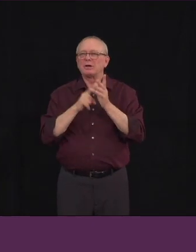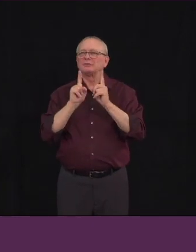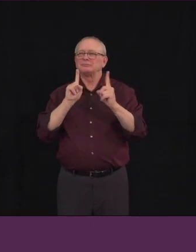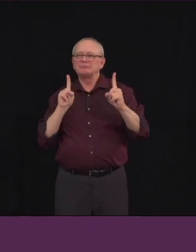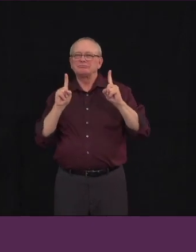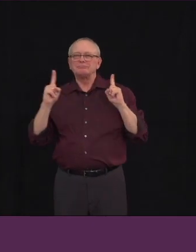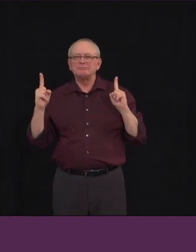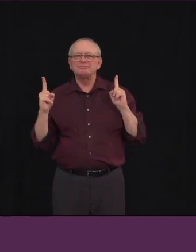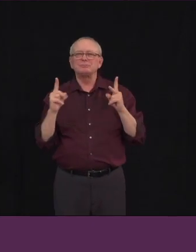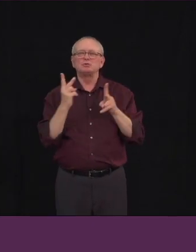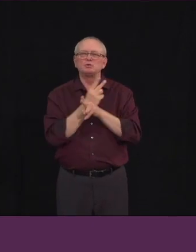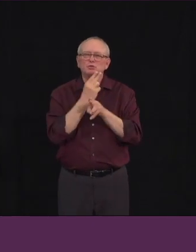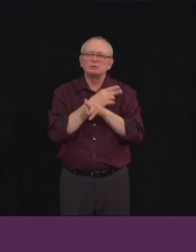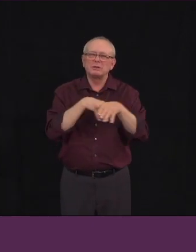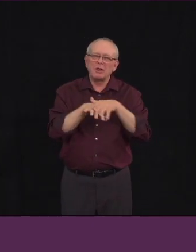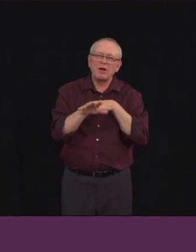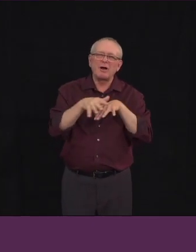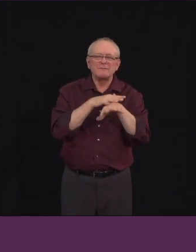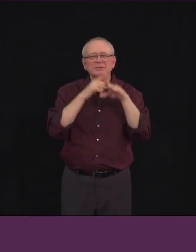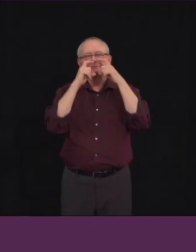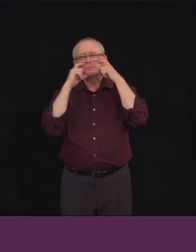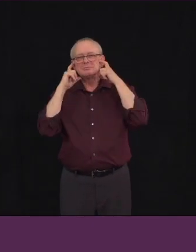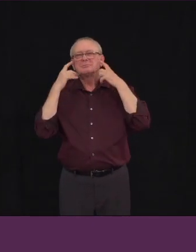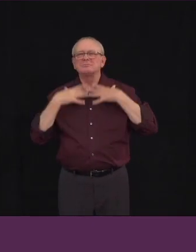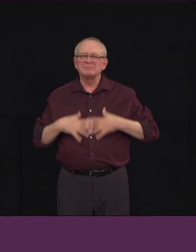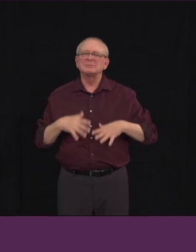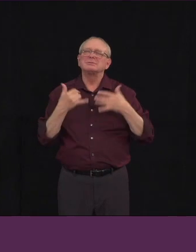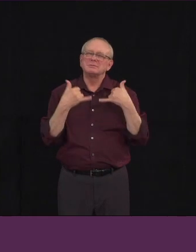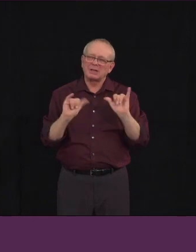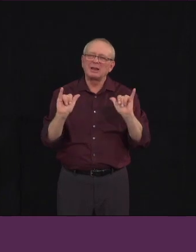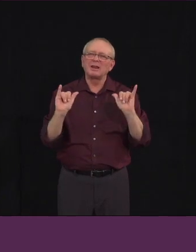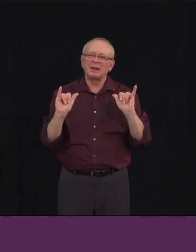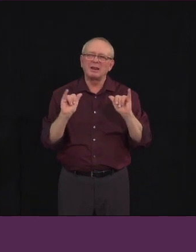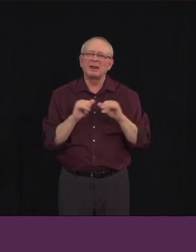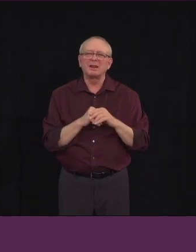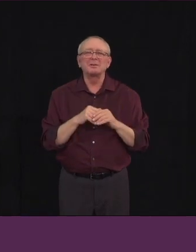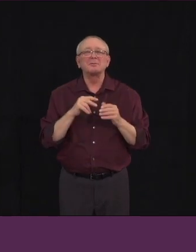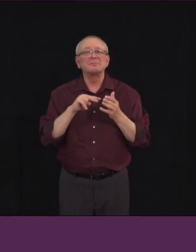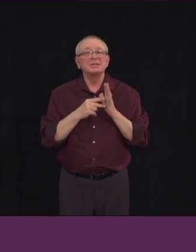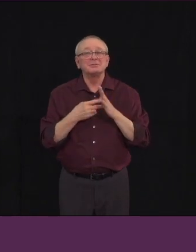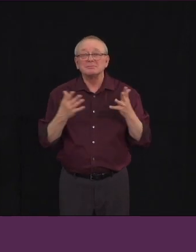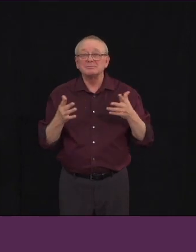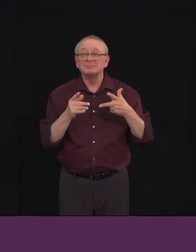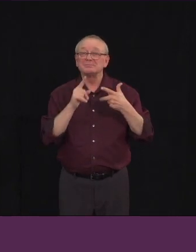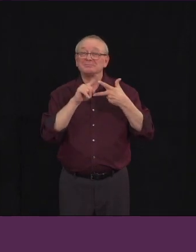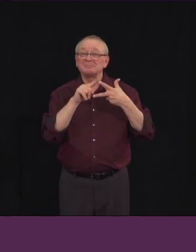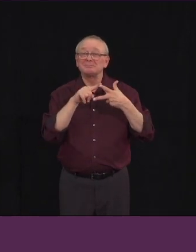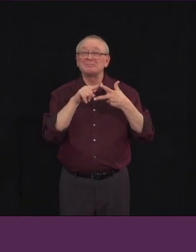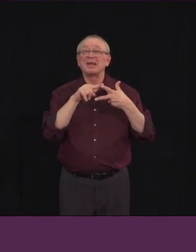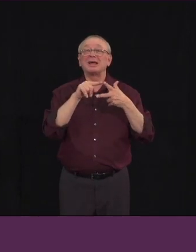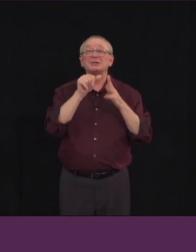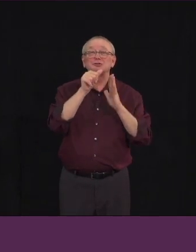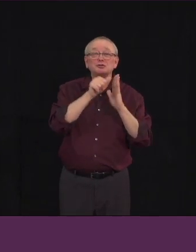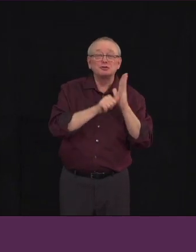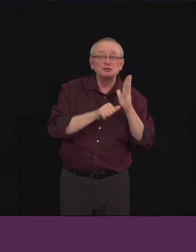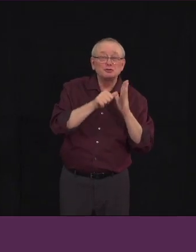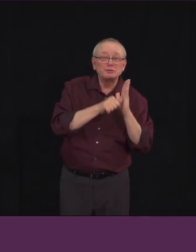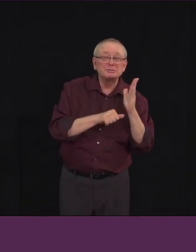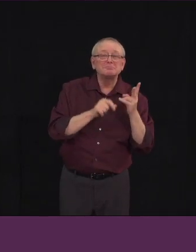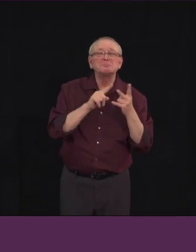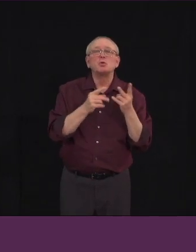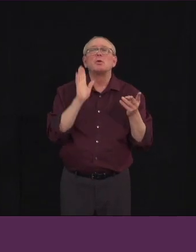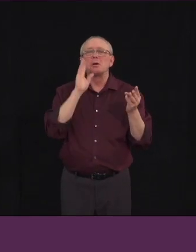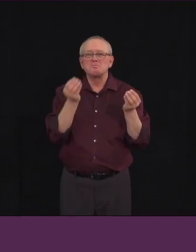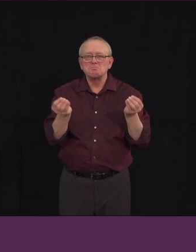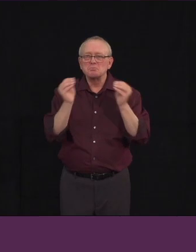controls. This will include more scheduled surgeries, including backlog elimination. It will include personal services